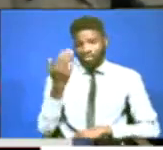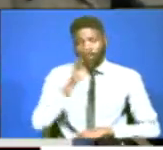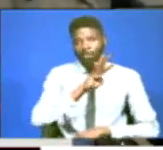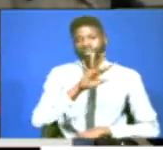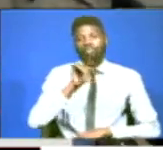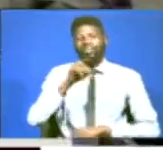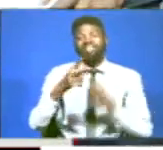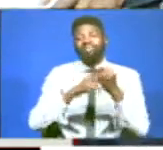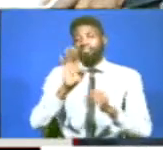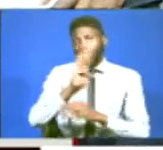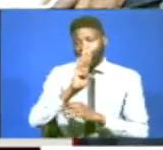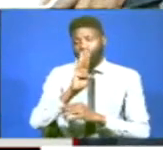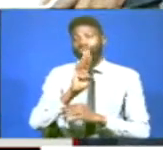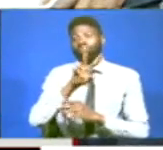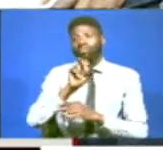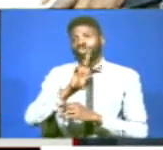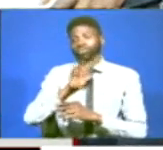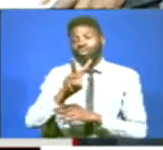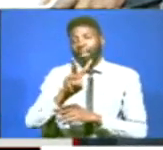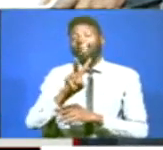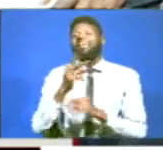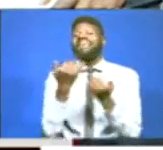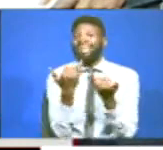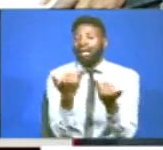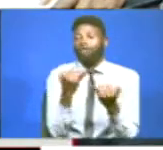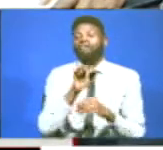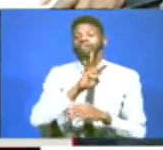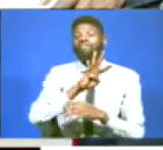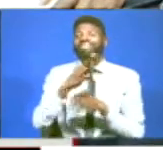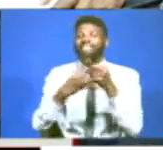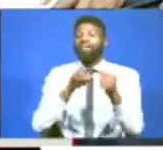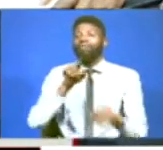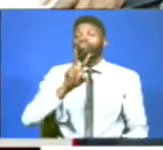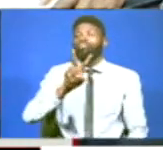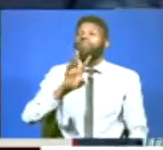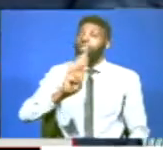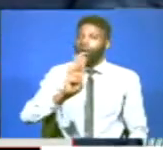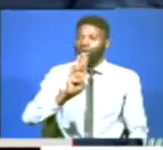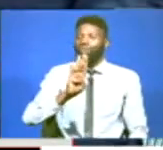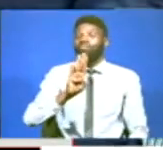2021 to 49.2 billion shillings as the company continued to benefit from